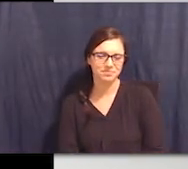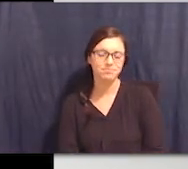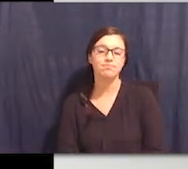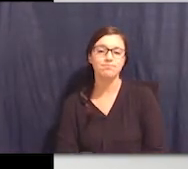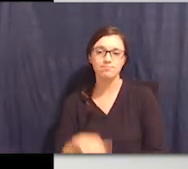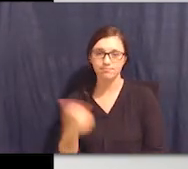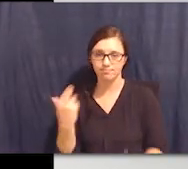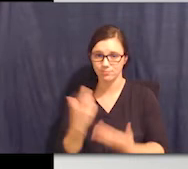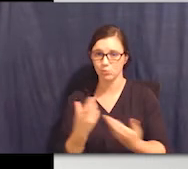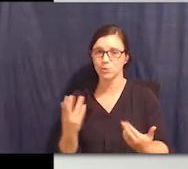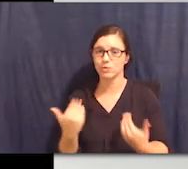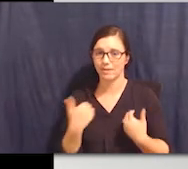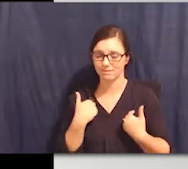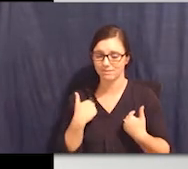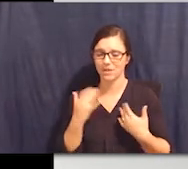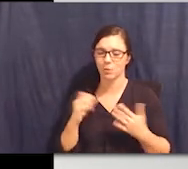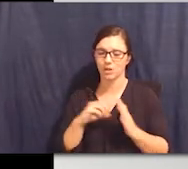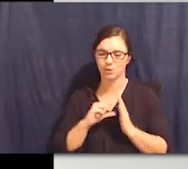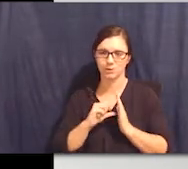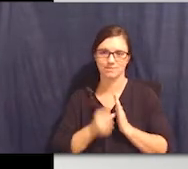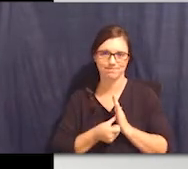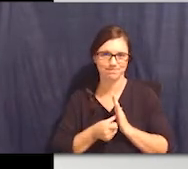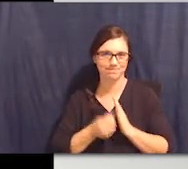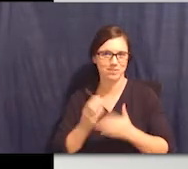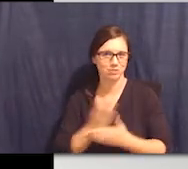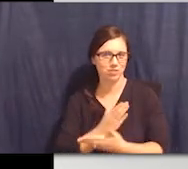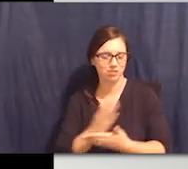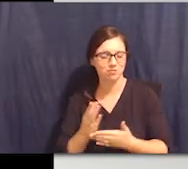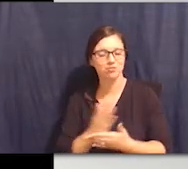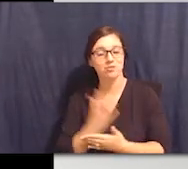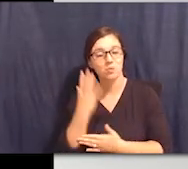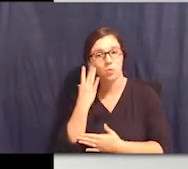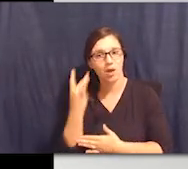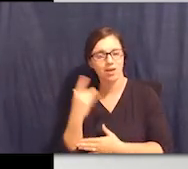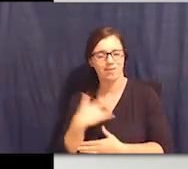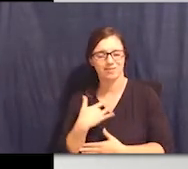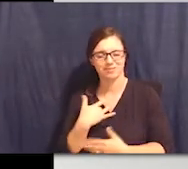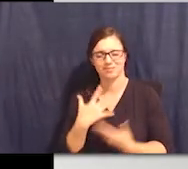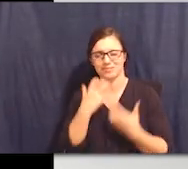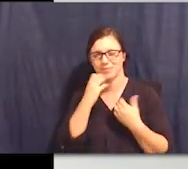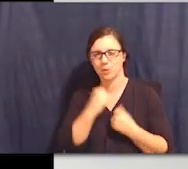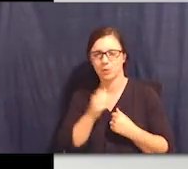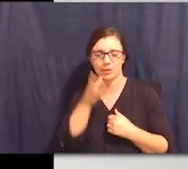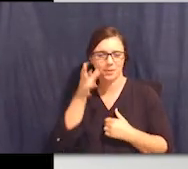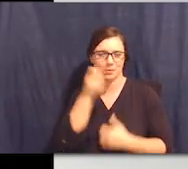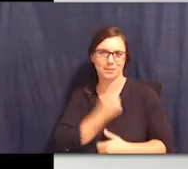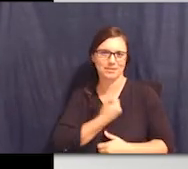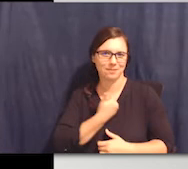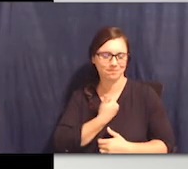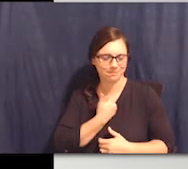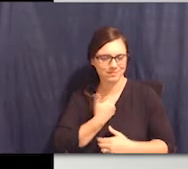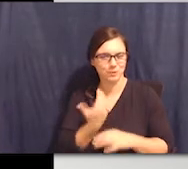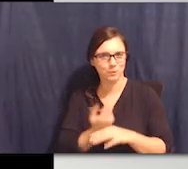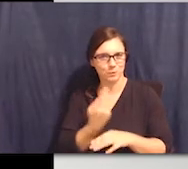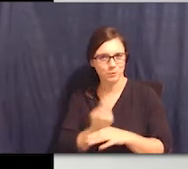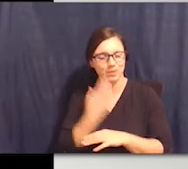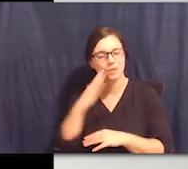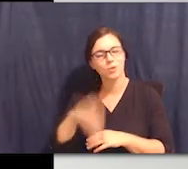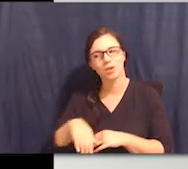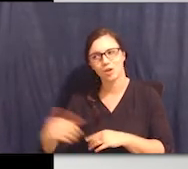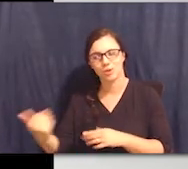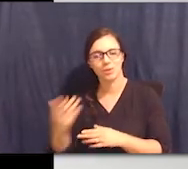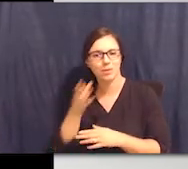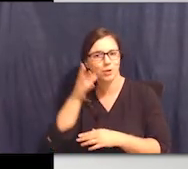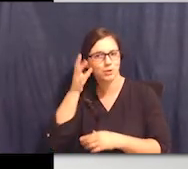There are other resources, too, I'd like to highlight and share, just because I found them valuable as a parent myself, and I know other parents have